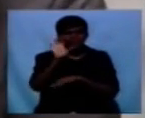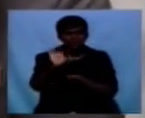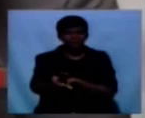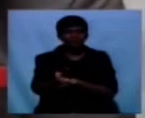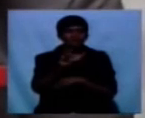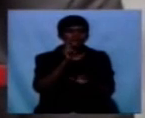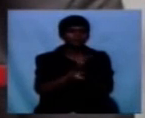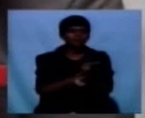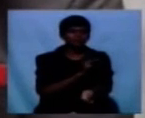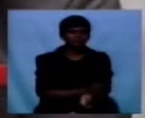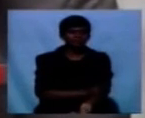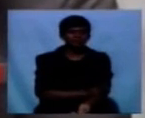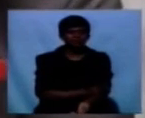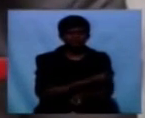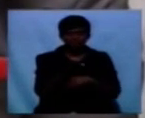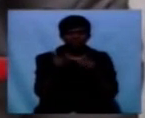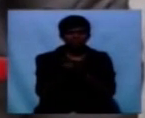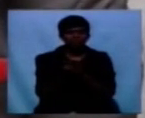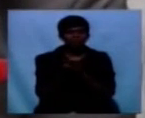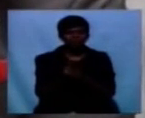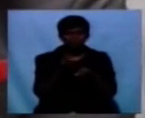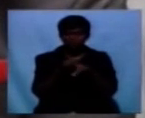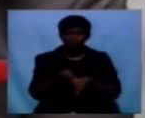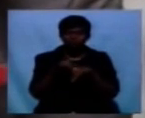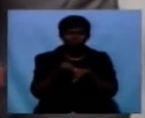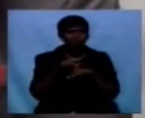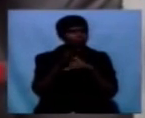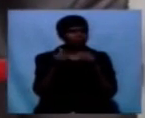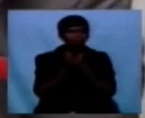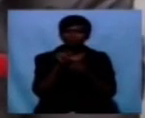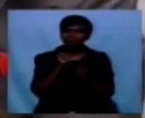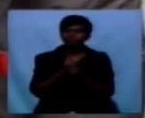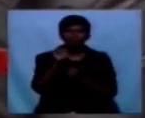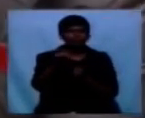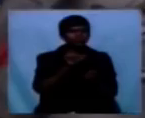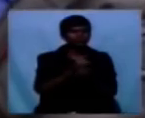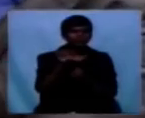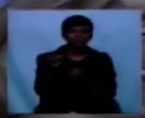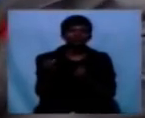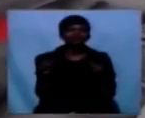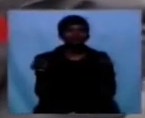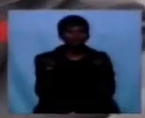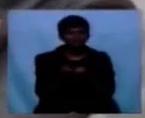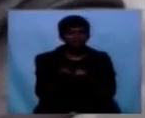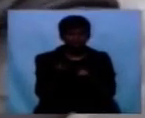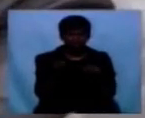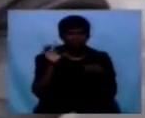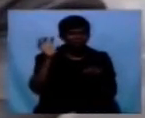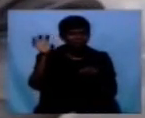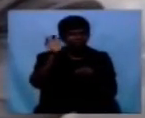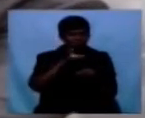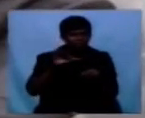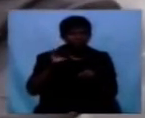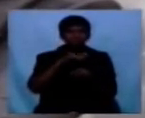want Kasama declared a city. I want Nmongu declared a city. I want Sorwezi declared a city. So that if these provincial centers